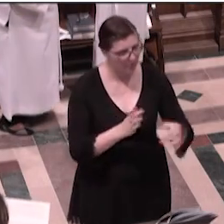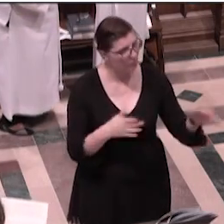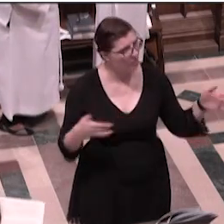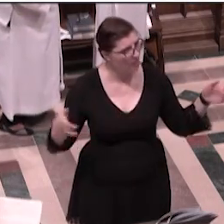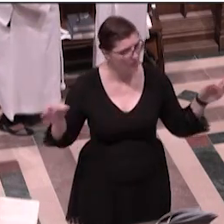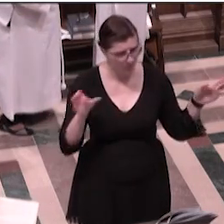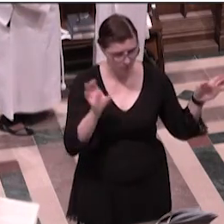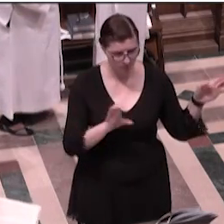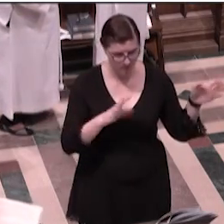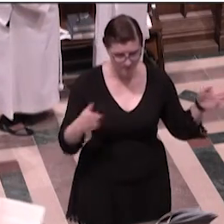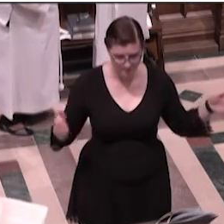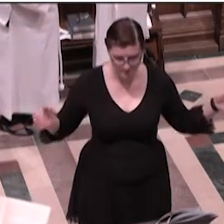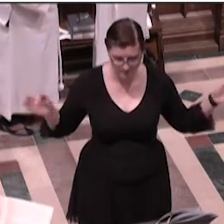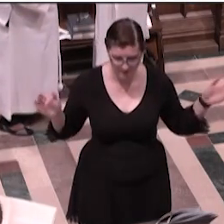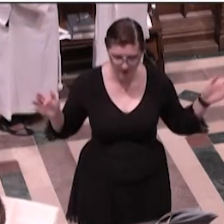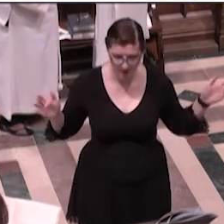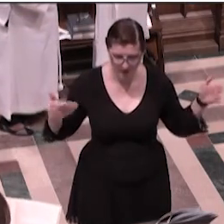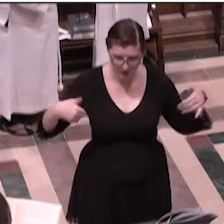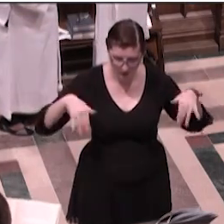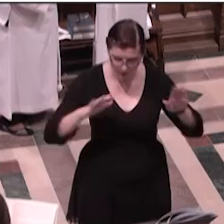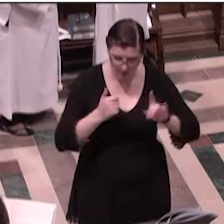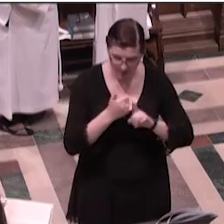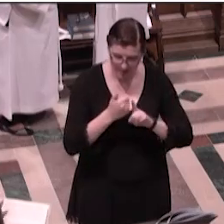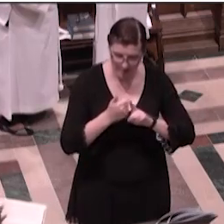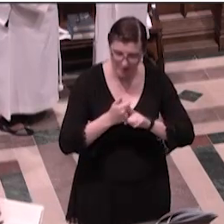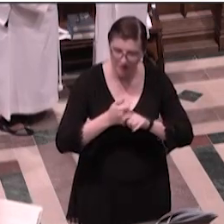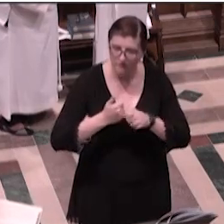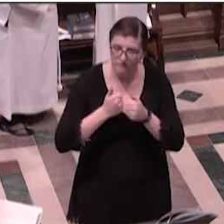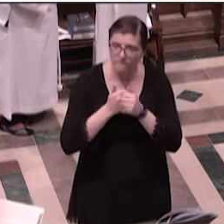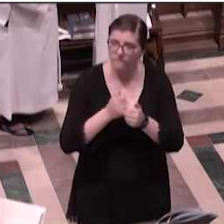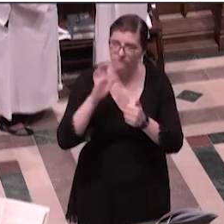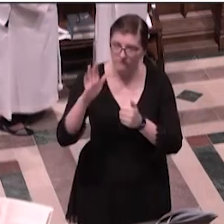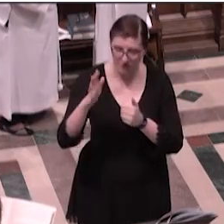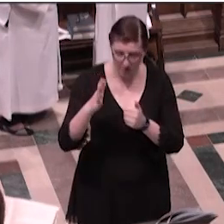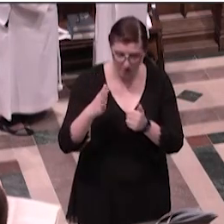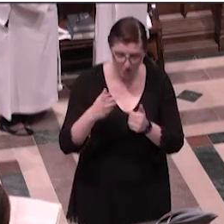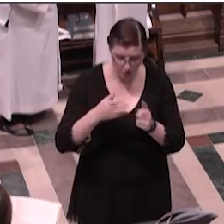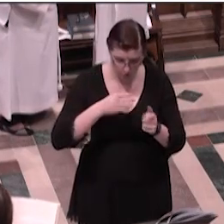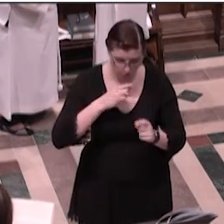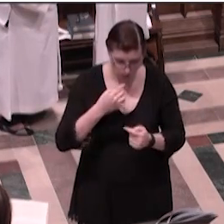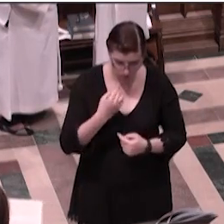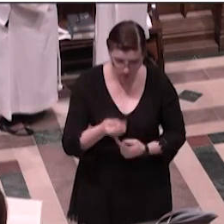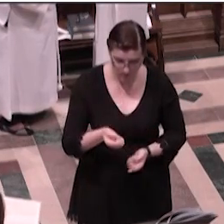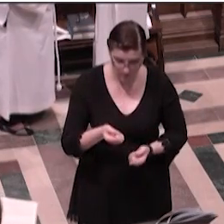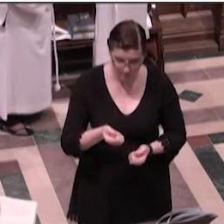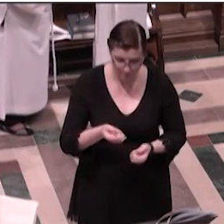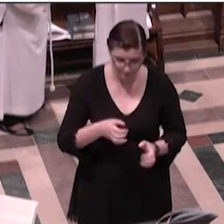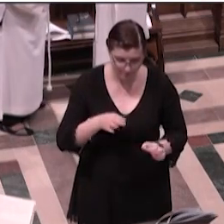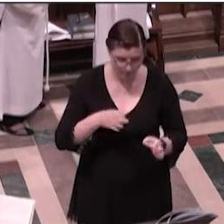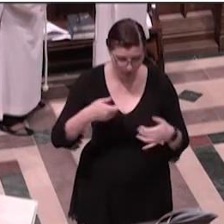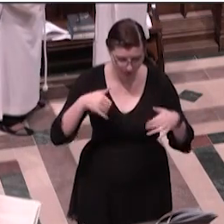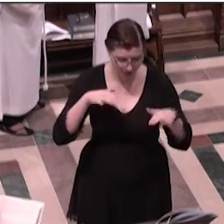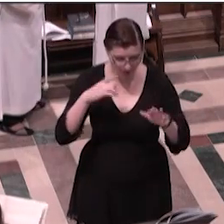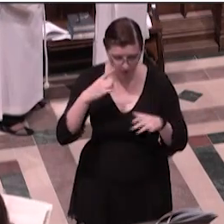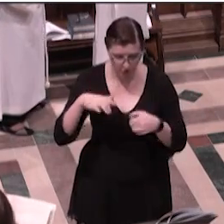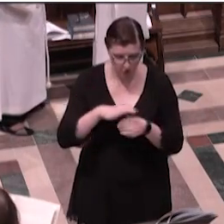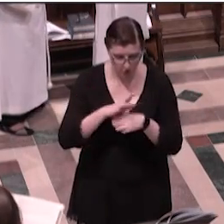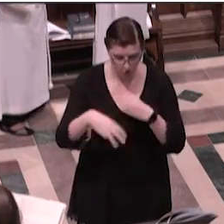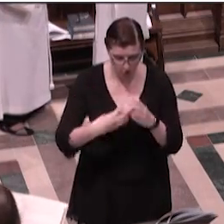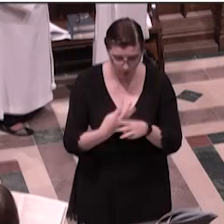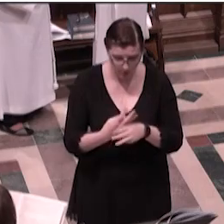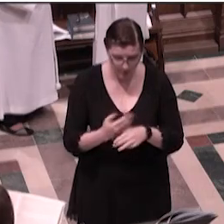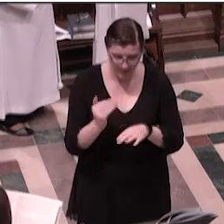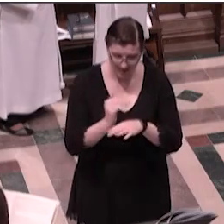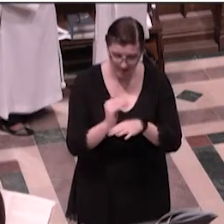to your will, a perfect sacrifice for the whole world. The night he was handed over to suffering and death, our Lord